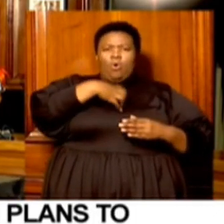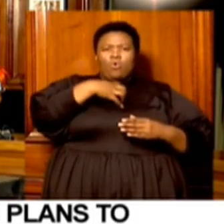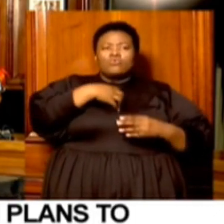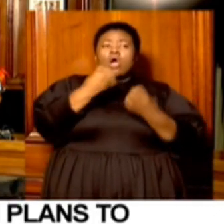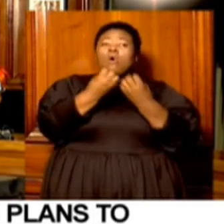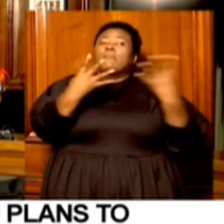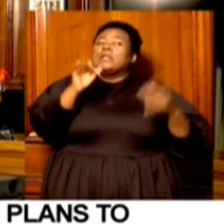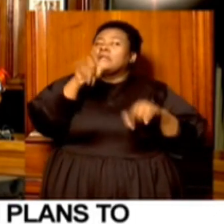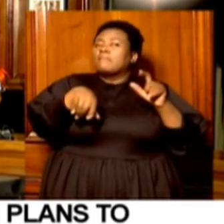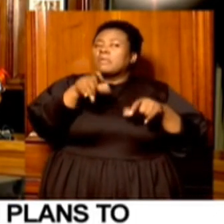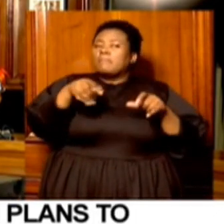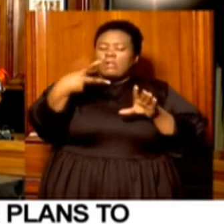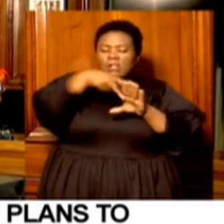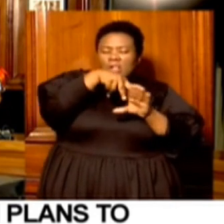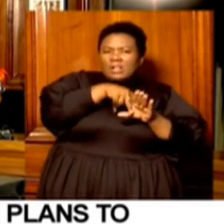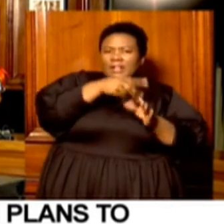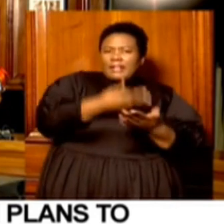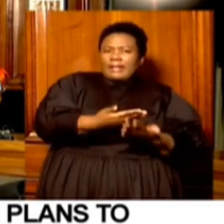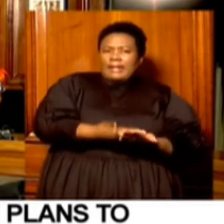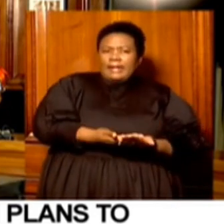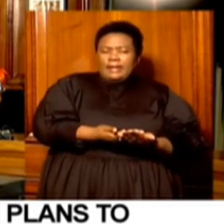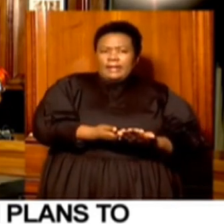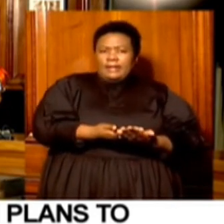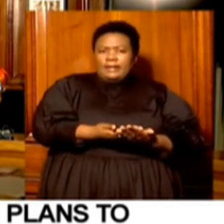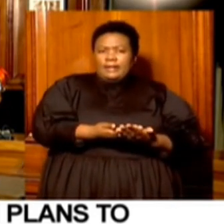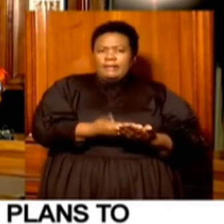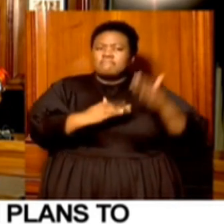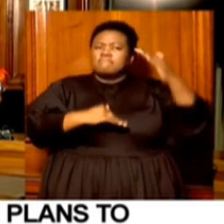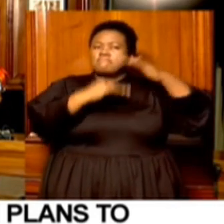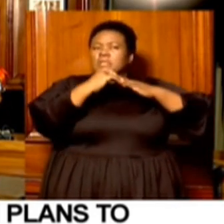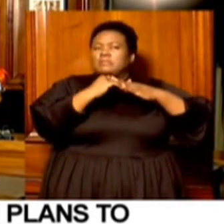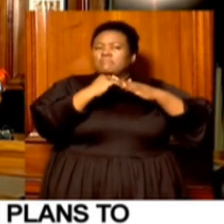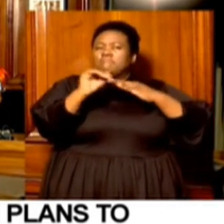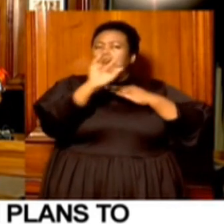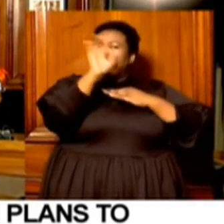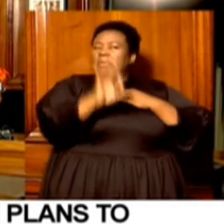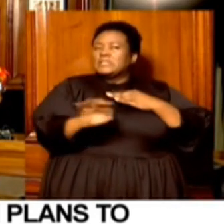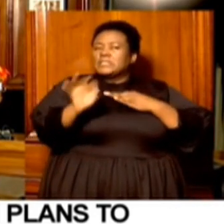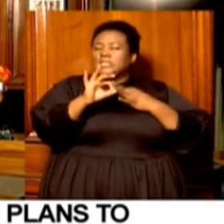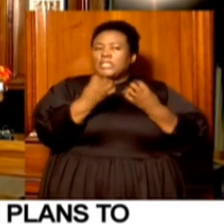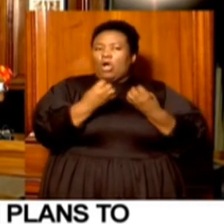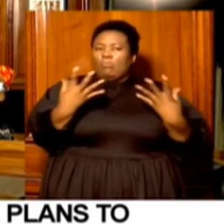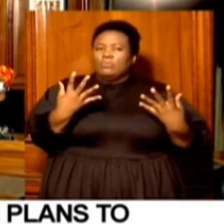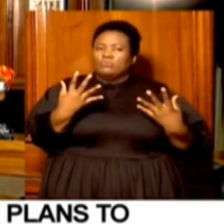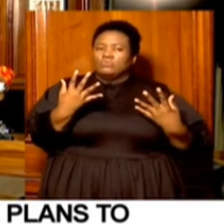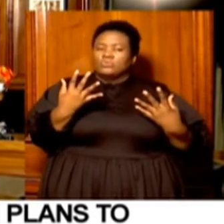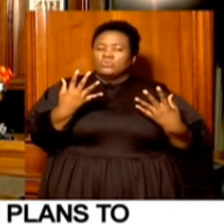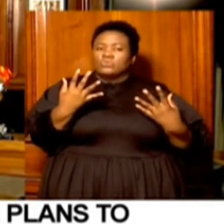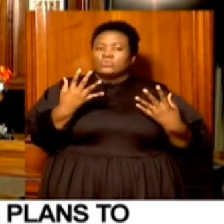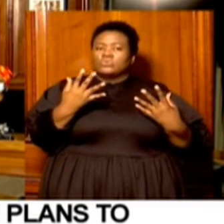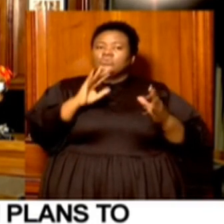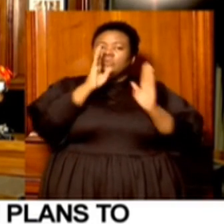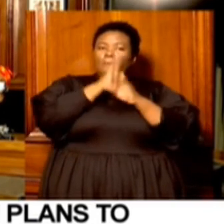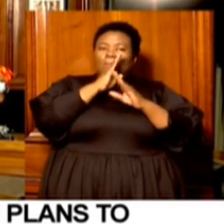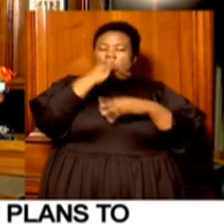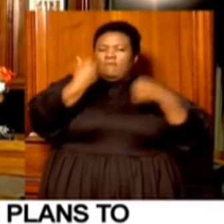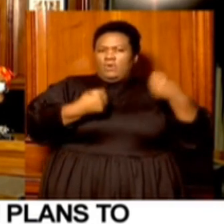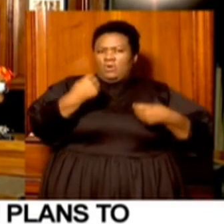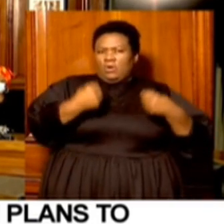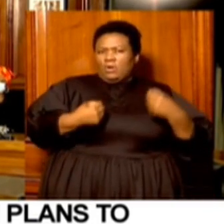Secondly, what is the maximum percentage of passengers allowed in a private vehicle